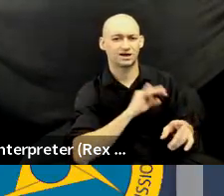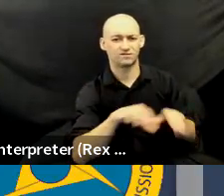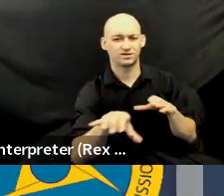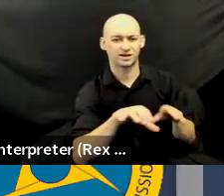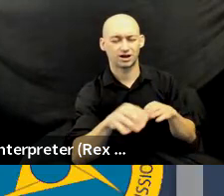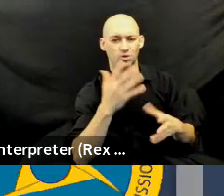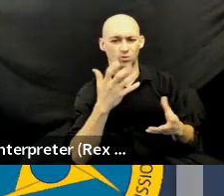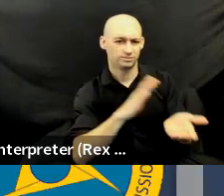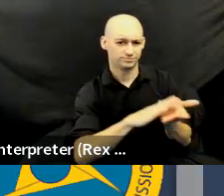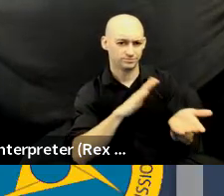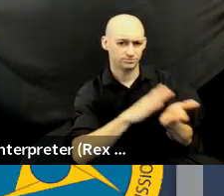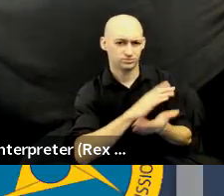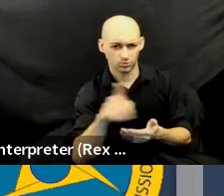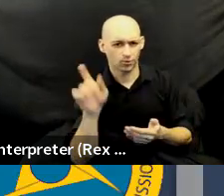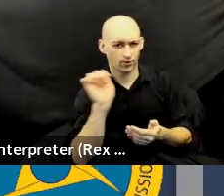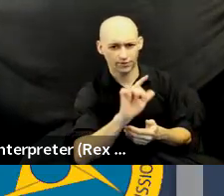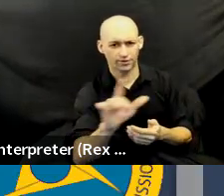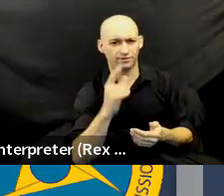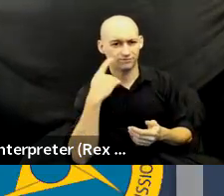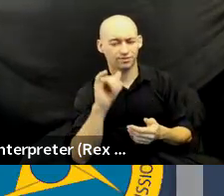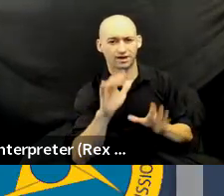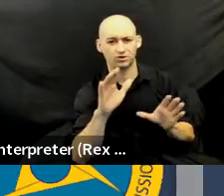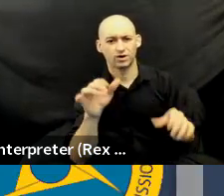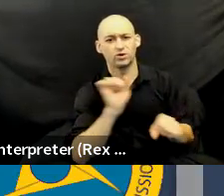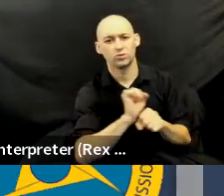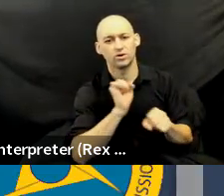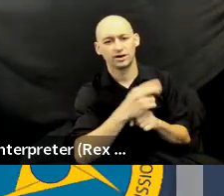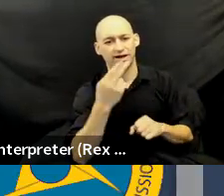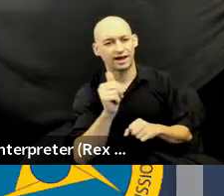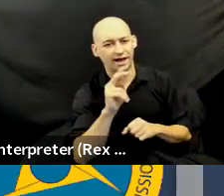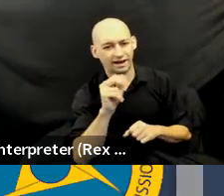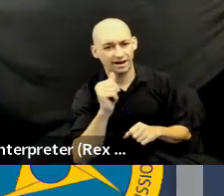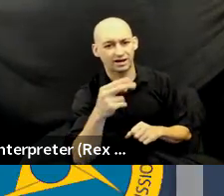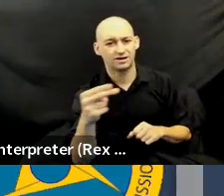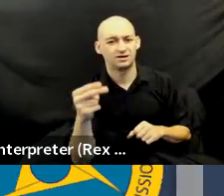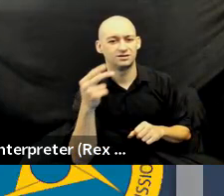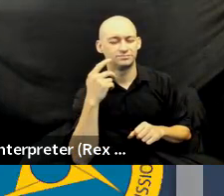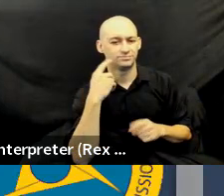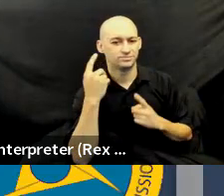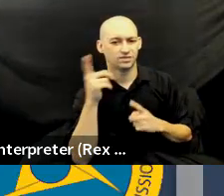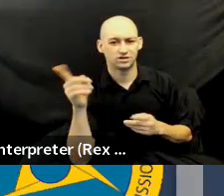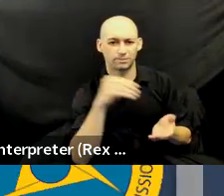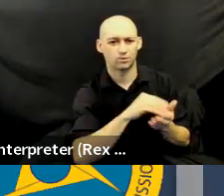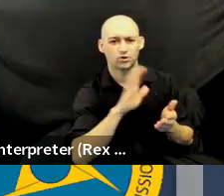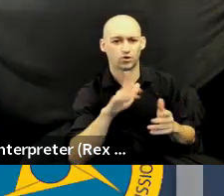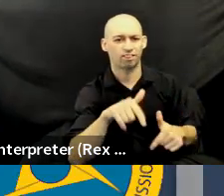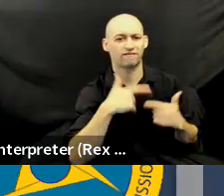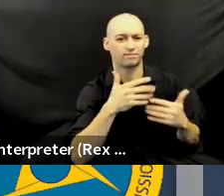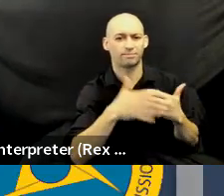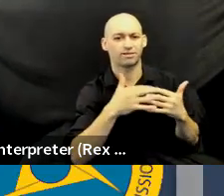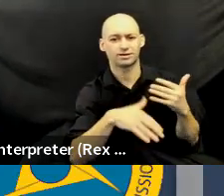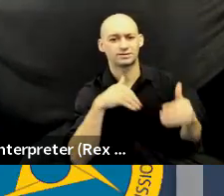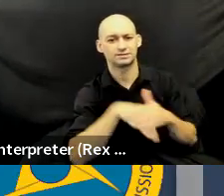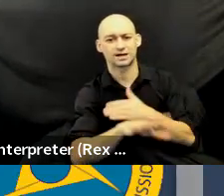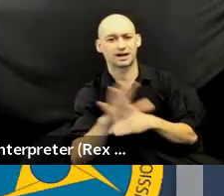to commend you all for all that wonderful work, and certainly Hannah for, I think she put her lifeblood into